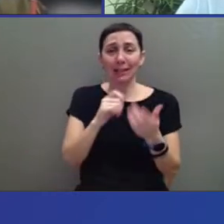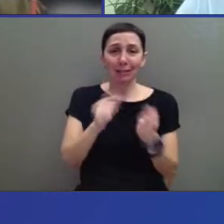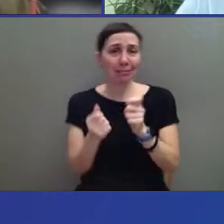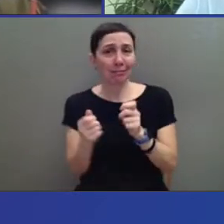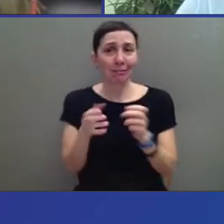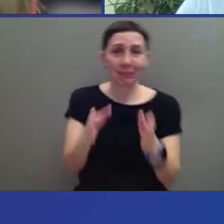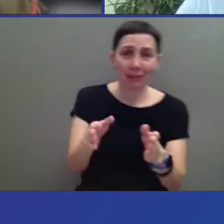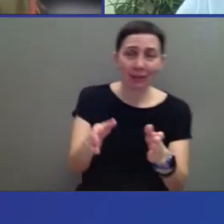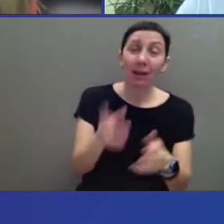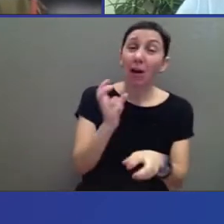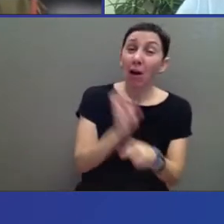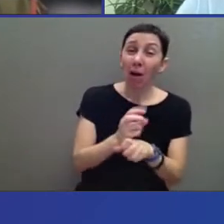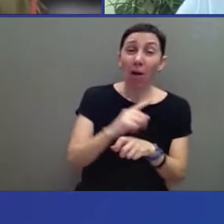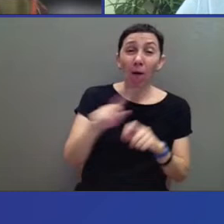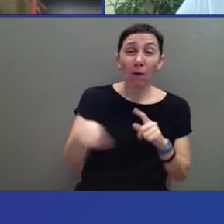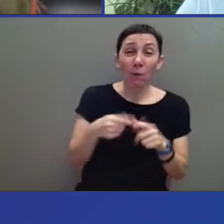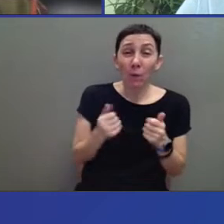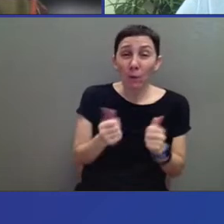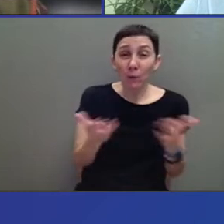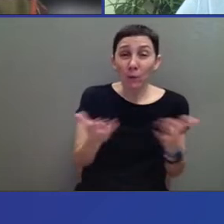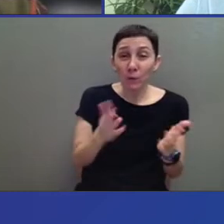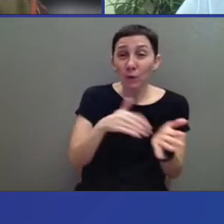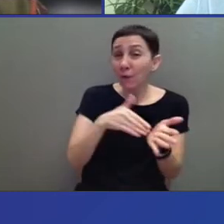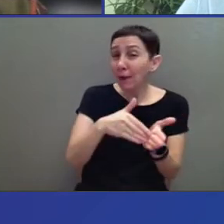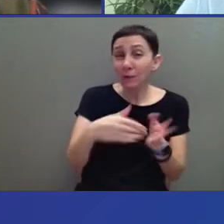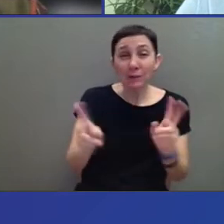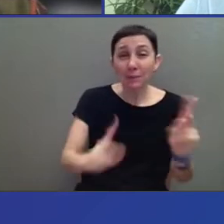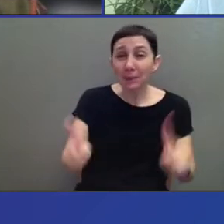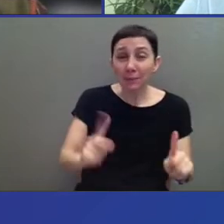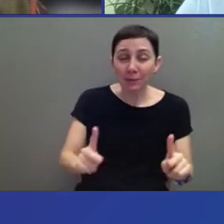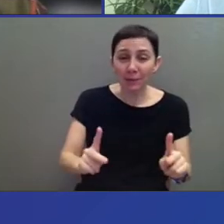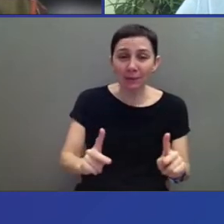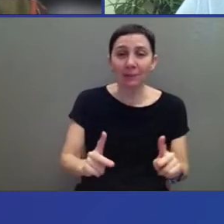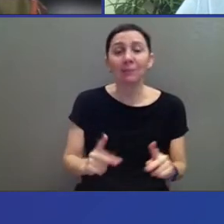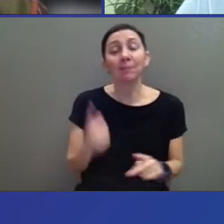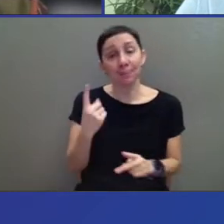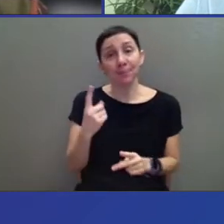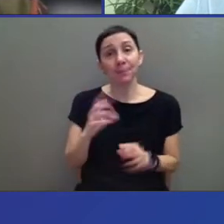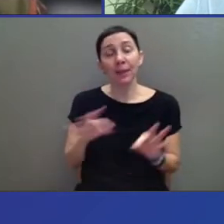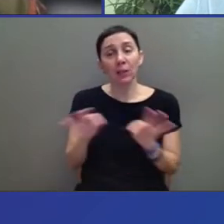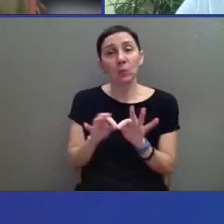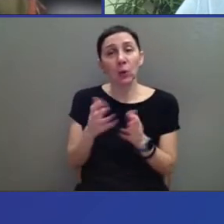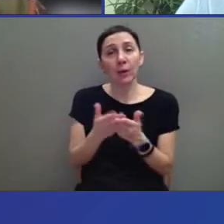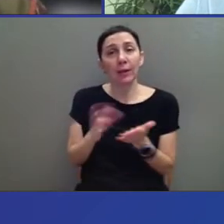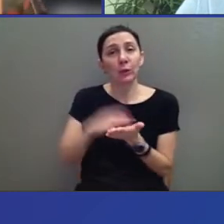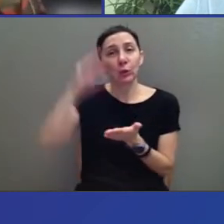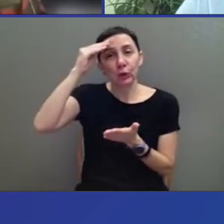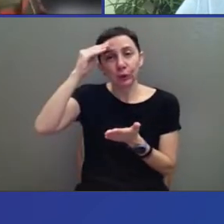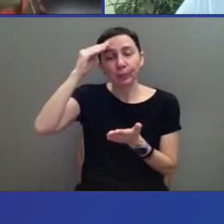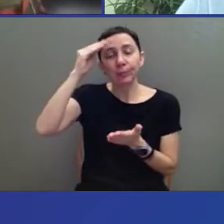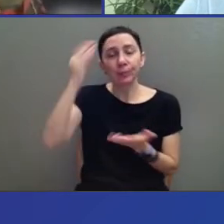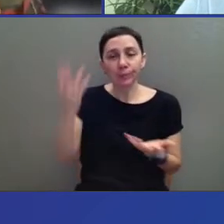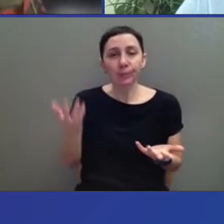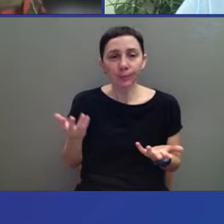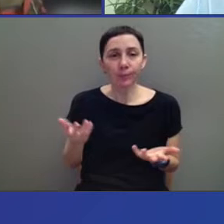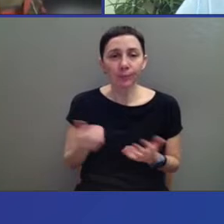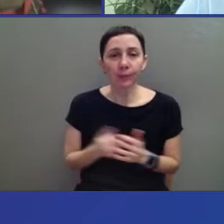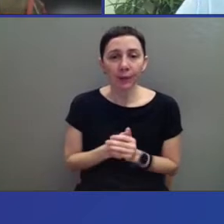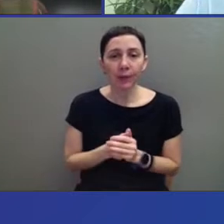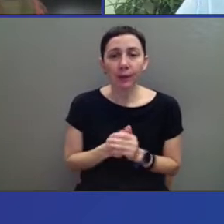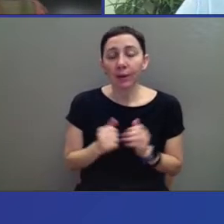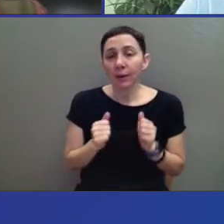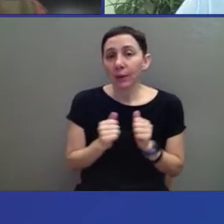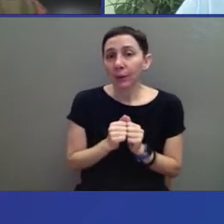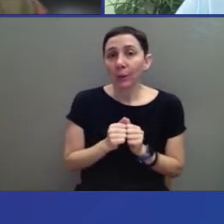serving thousands of people. But that was key. That was another key learning, I think, for all of us together, with all the